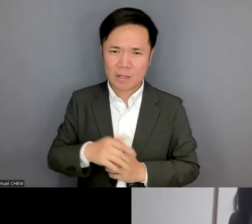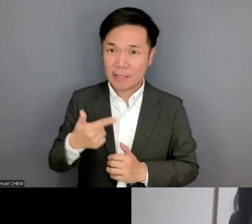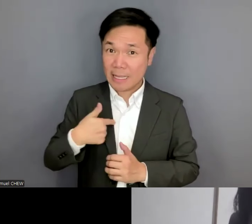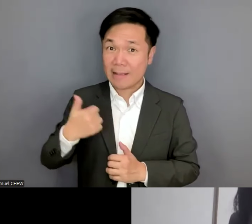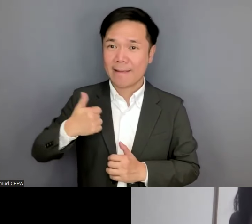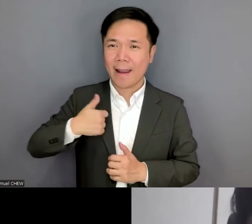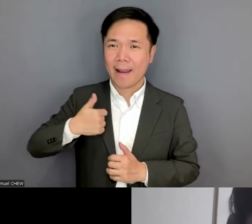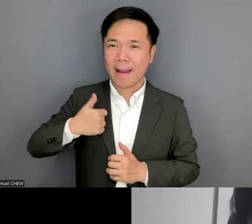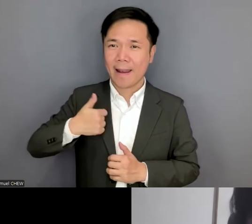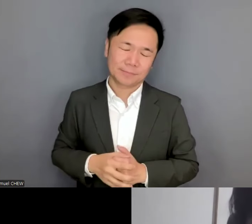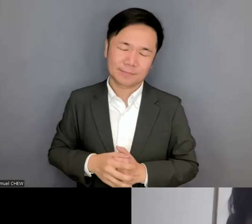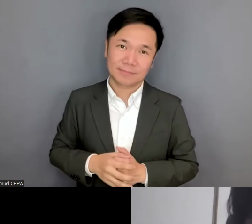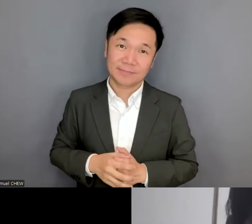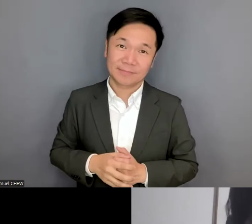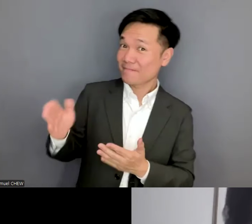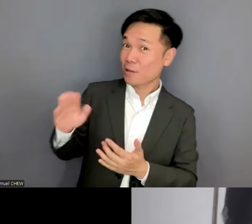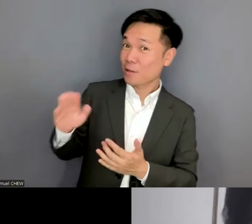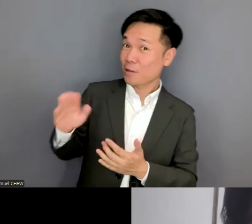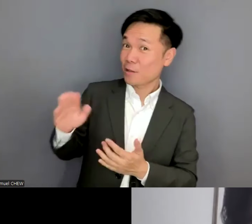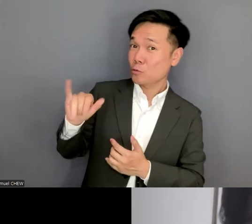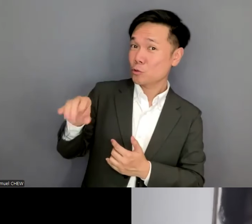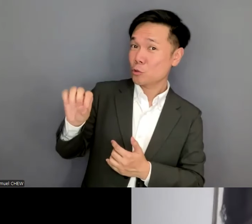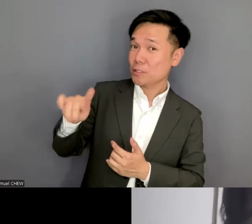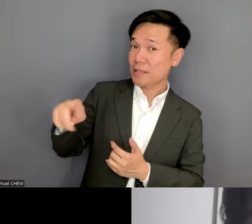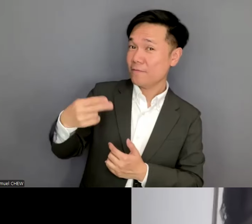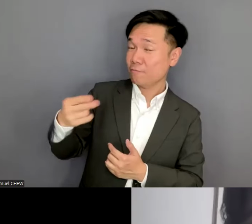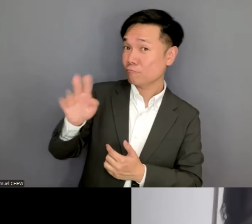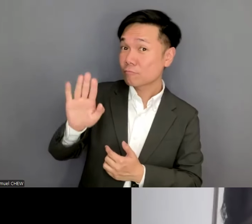Yes, Joseph, do you have an intervention to make?